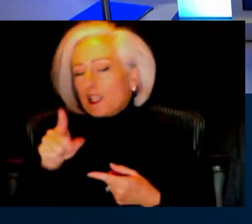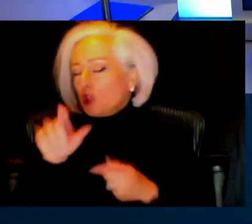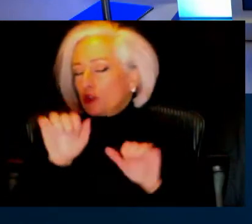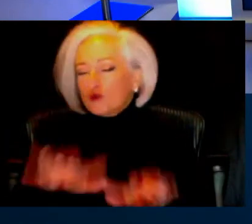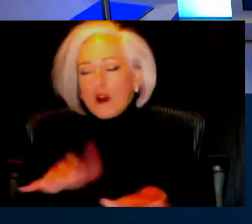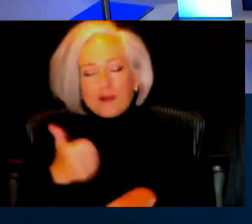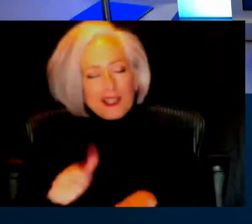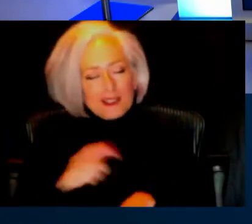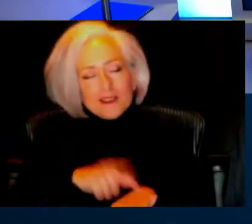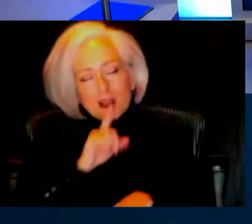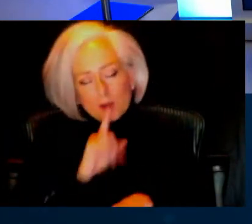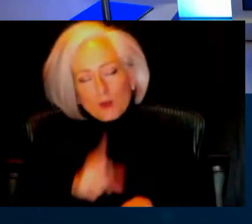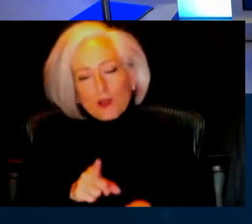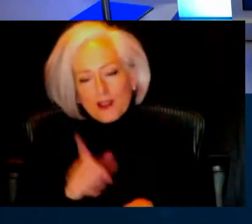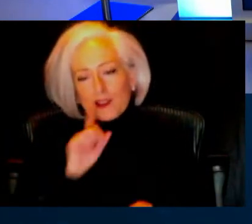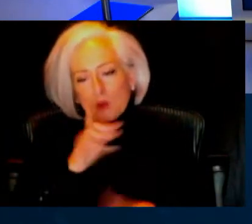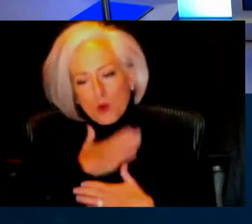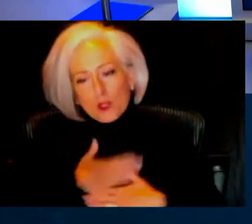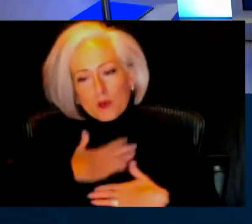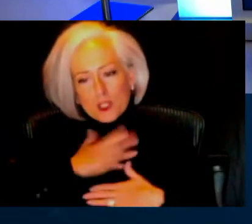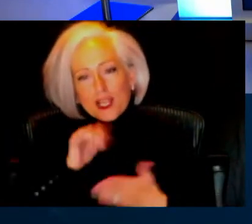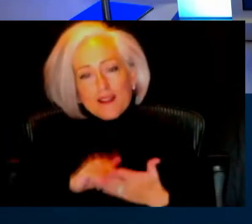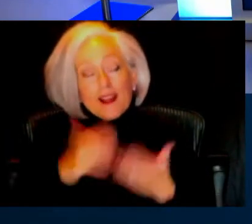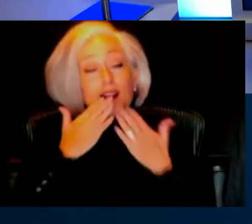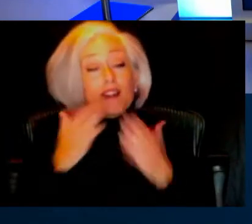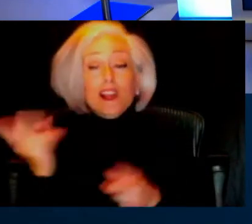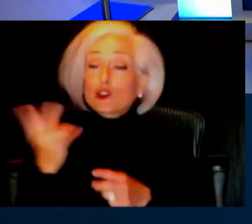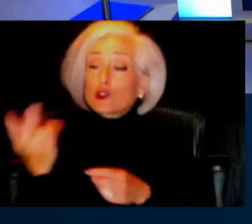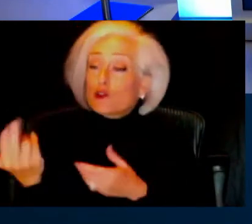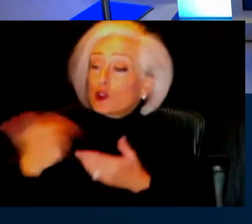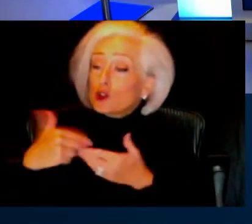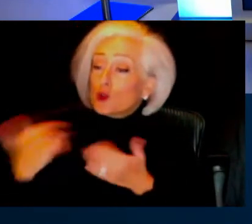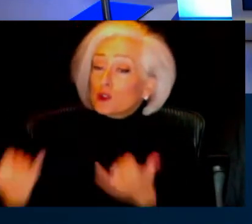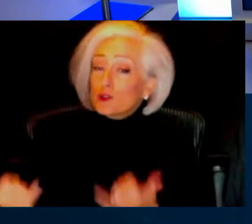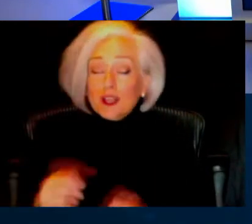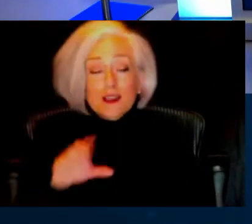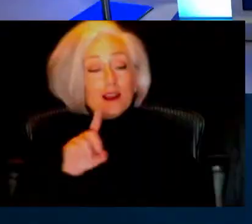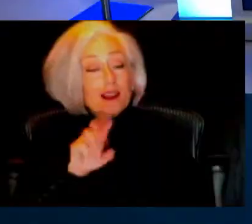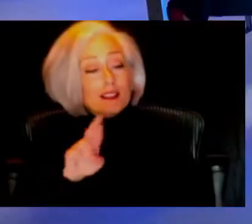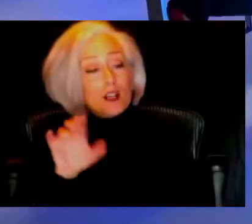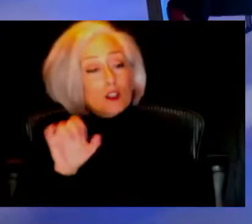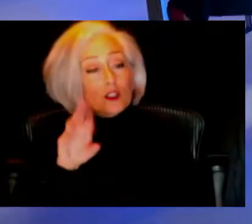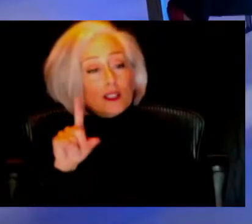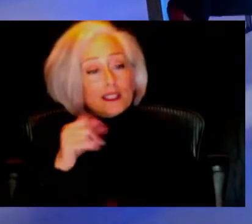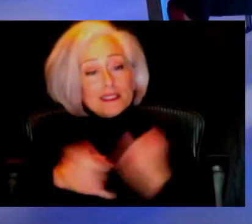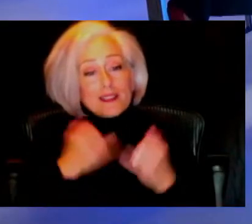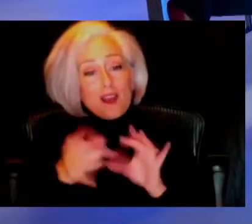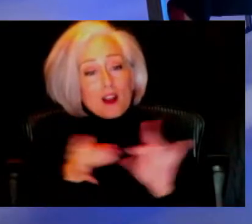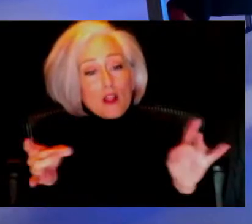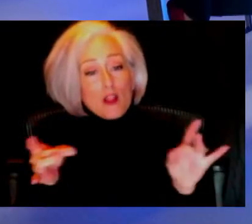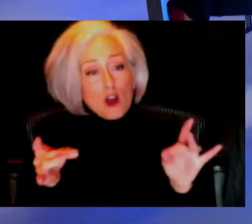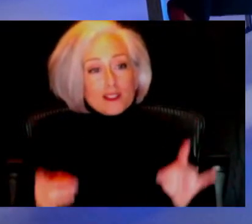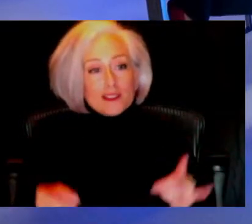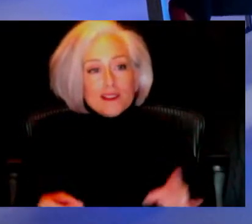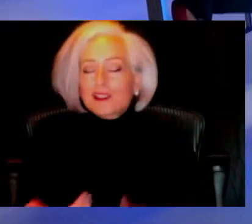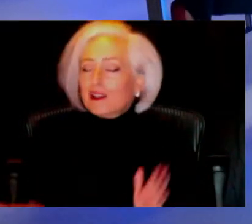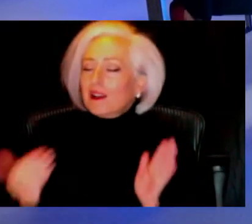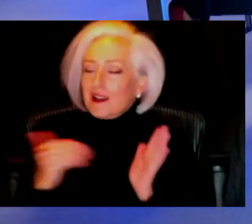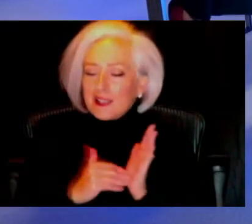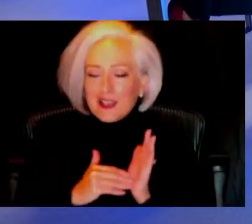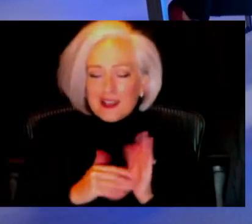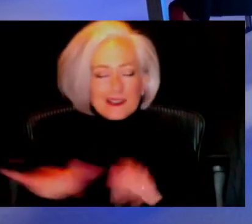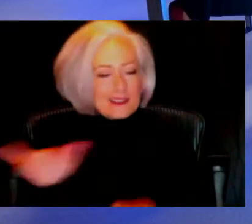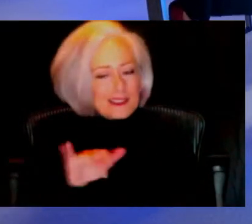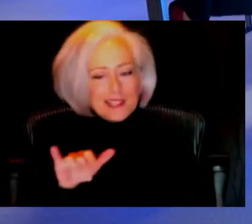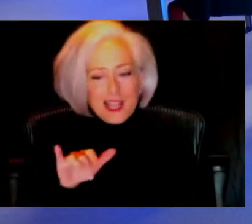So thank you both for joining us this morning. Dr. Yadlinski, your final thoughts. Yeah, I just want to echo what Colonel Bono said, which